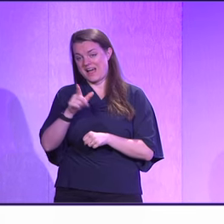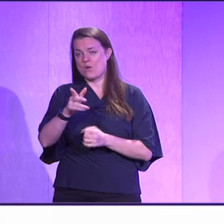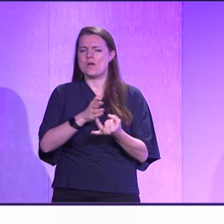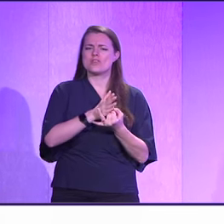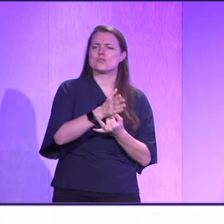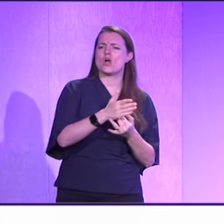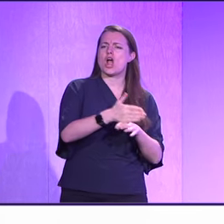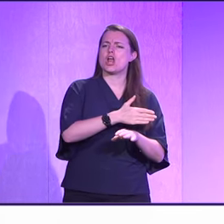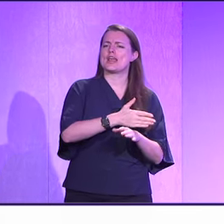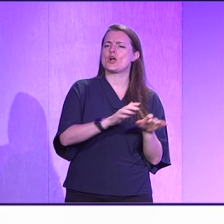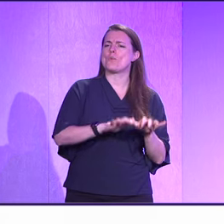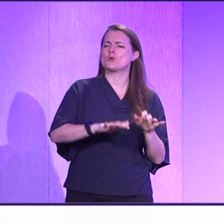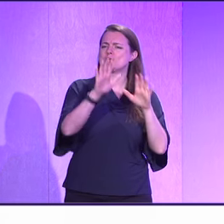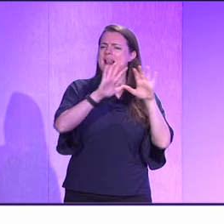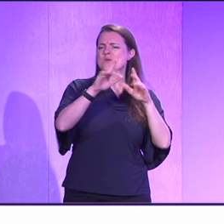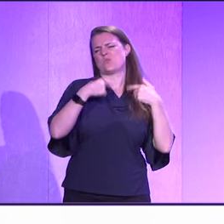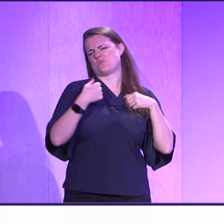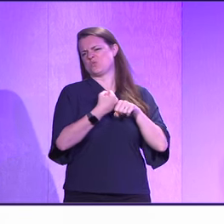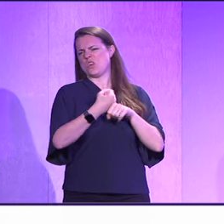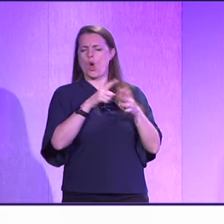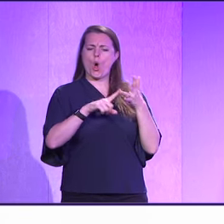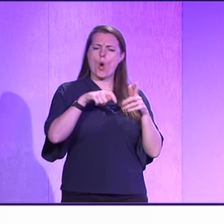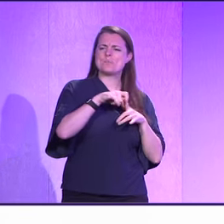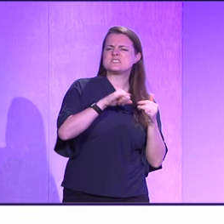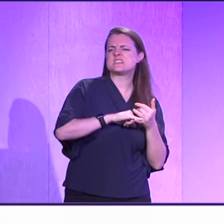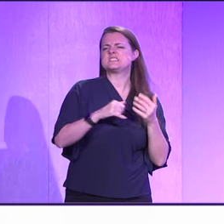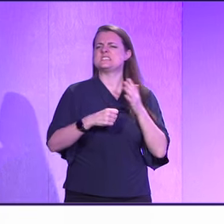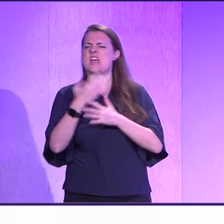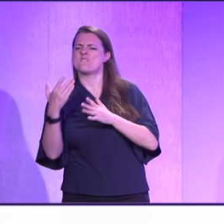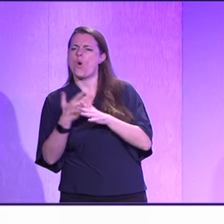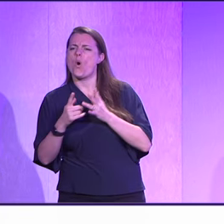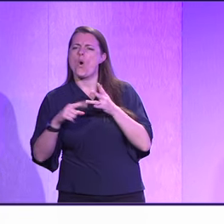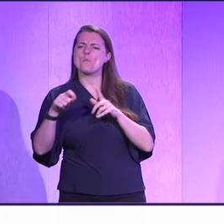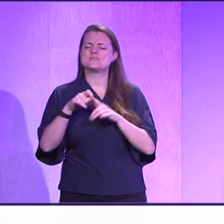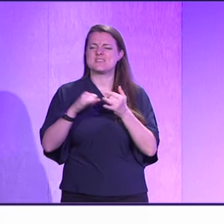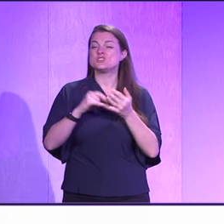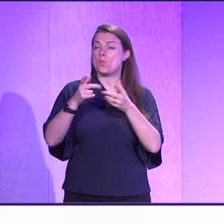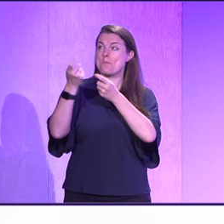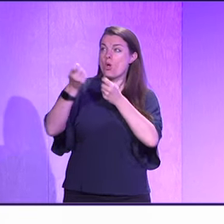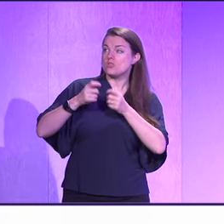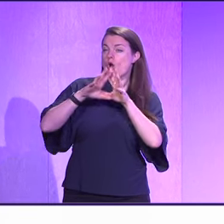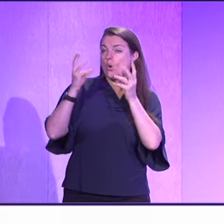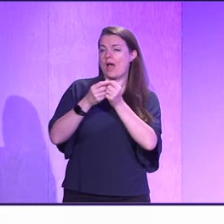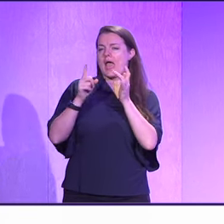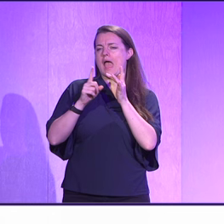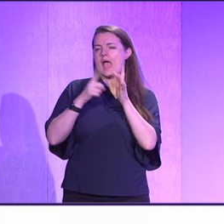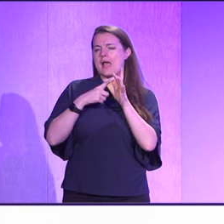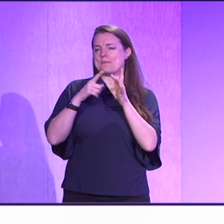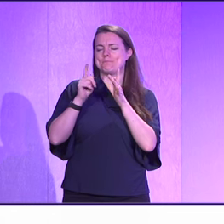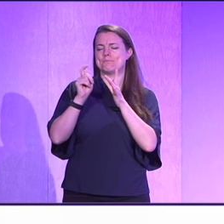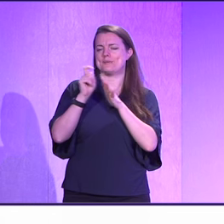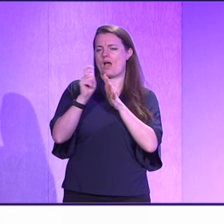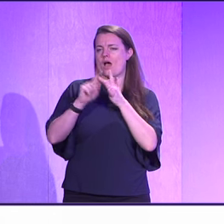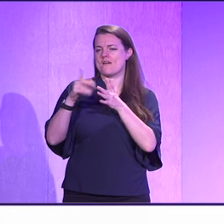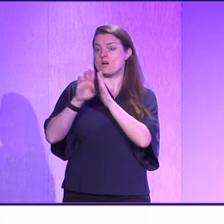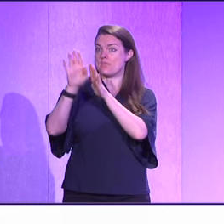created one of the early compute clouds. I was kind of the ops and DevOps. As part of that, we created a full API for the cloud as we built it,